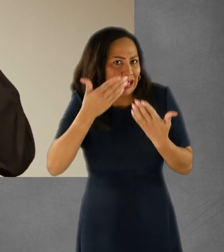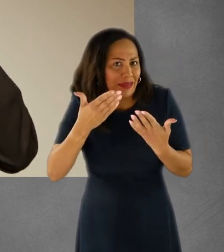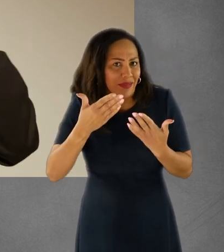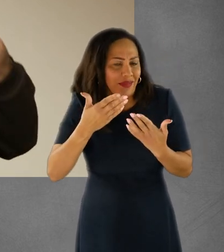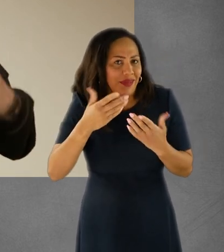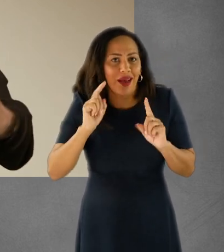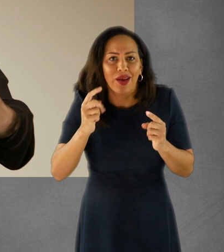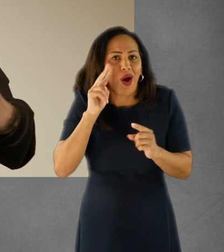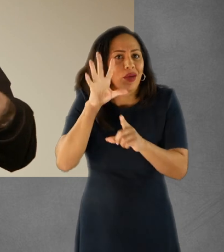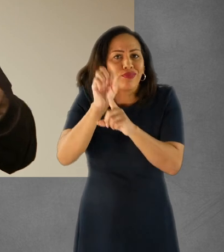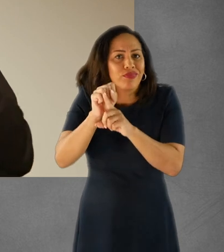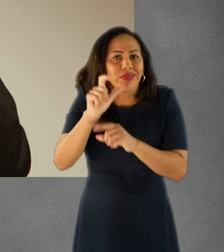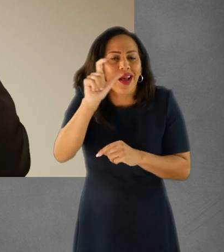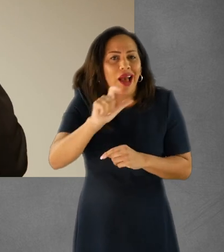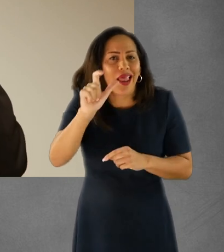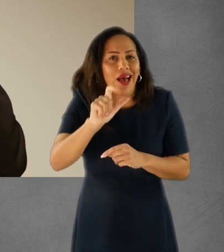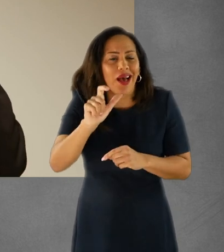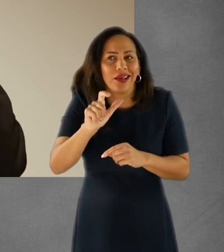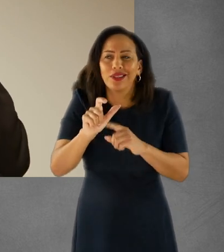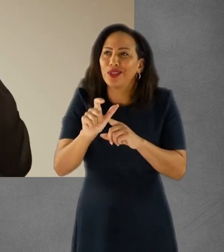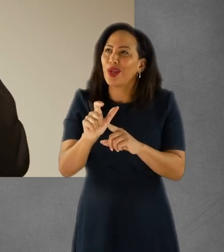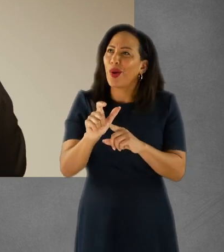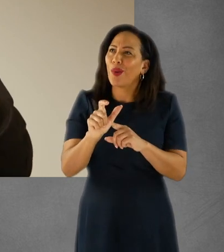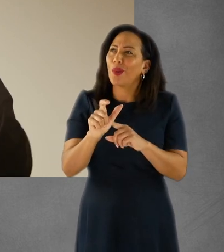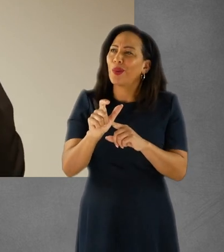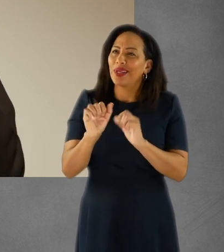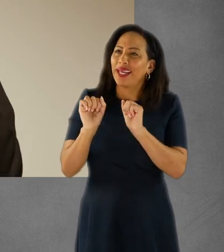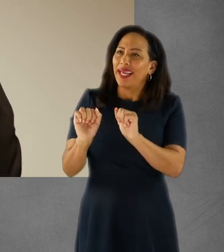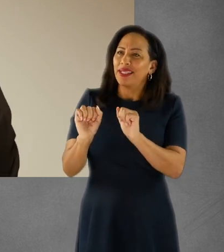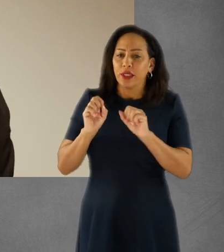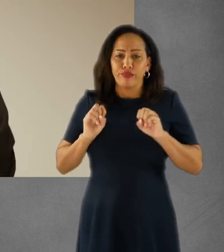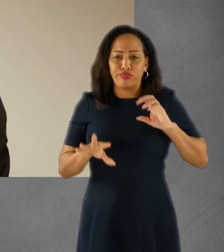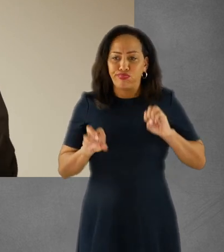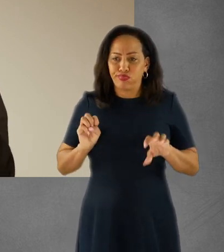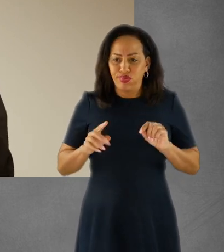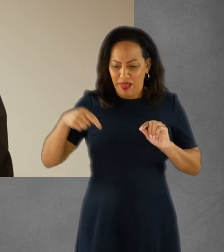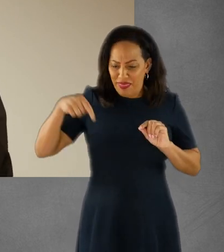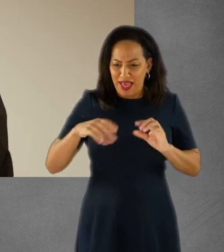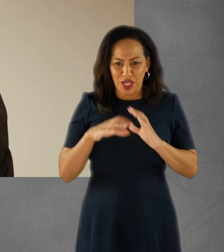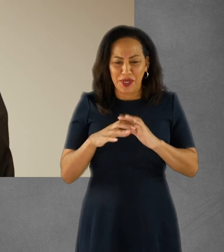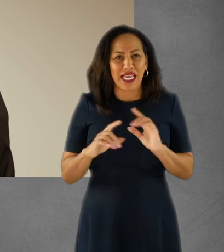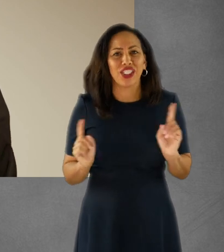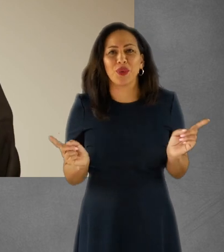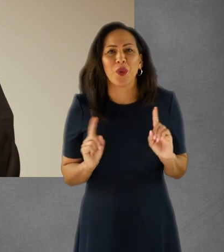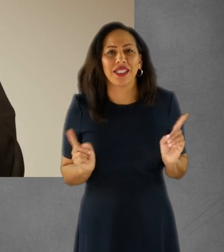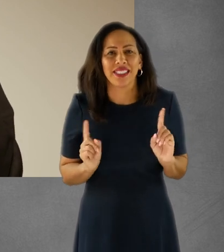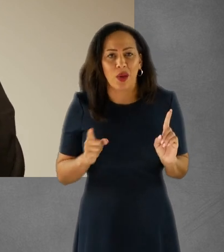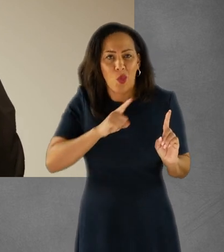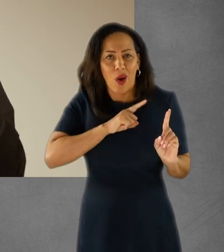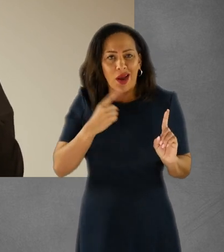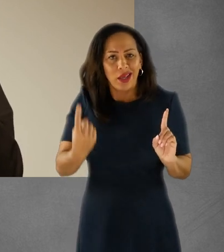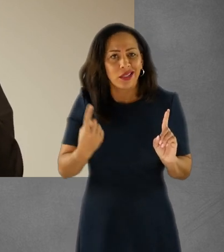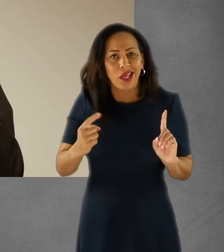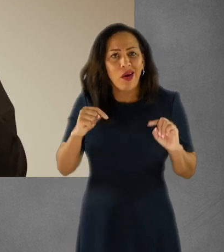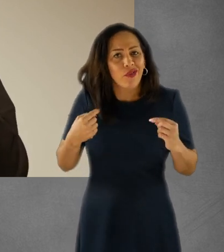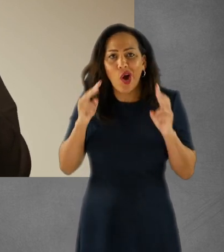this communicating to another that cannot see? And so maybe, and I guess in this conversation, I started to